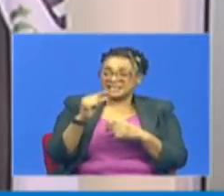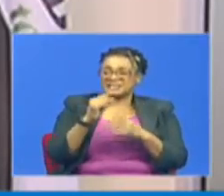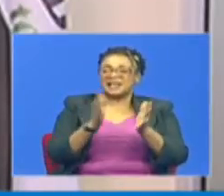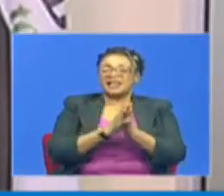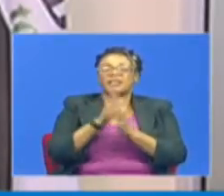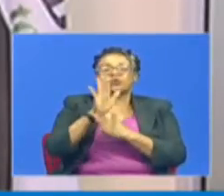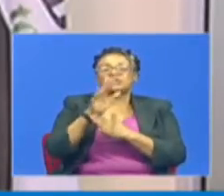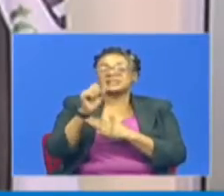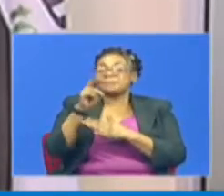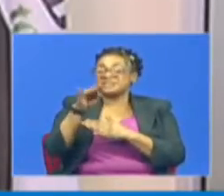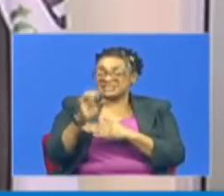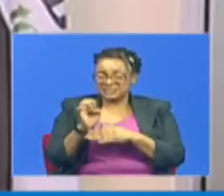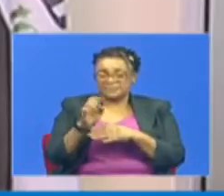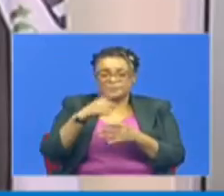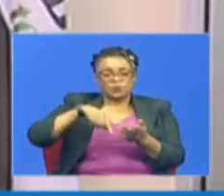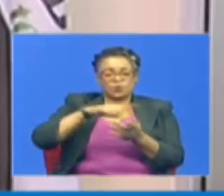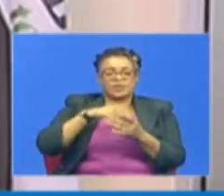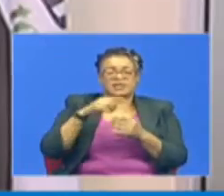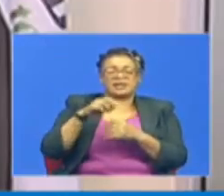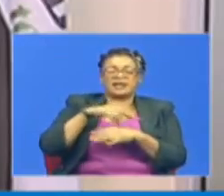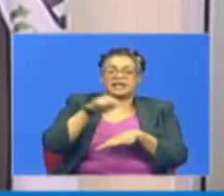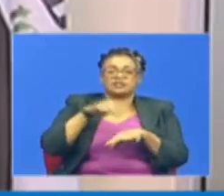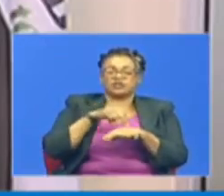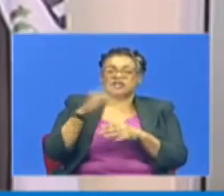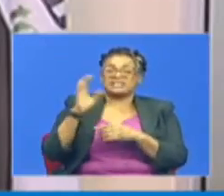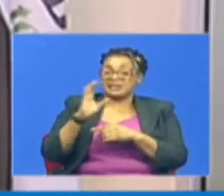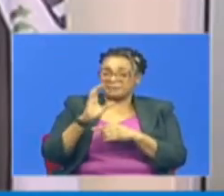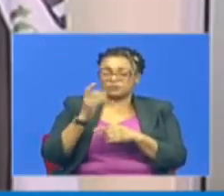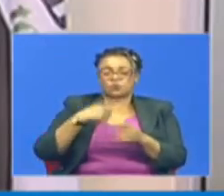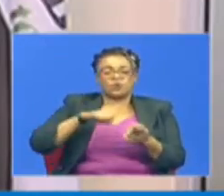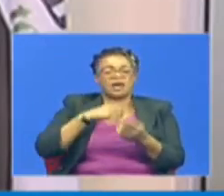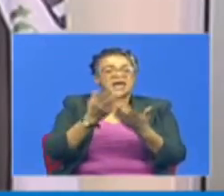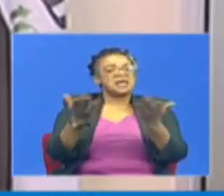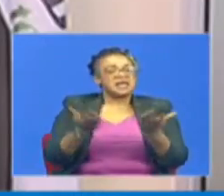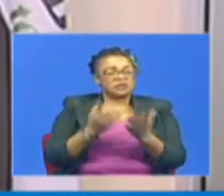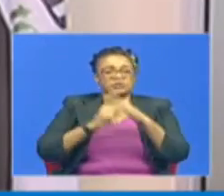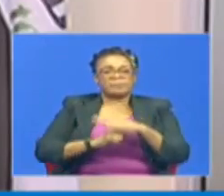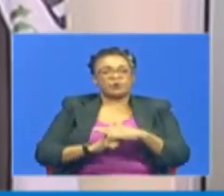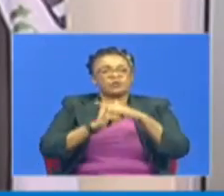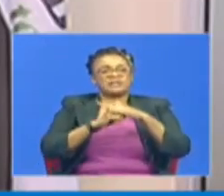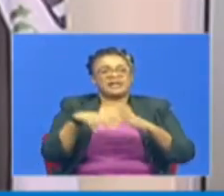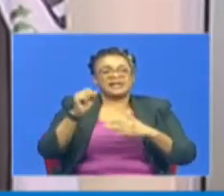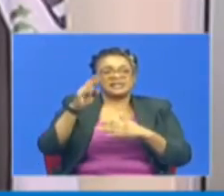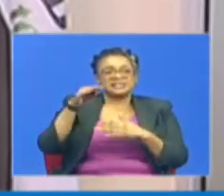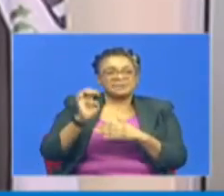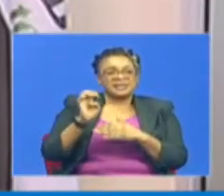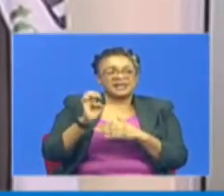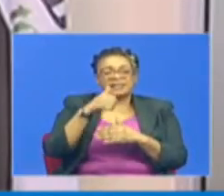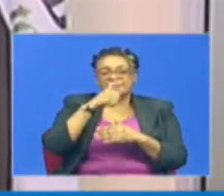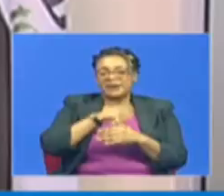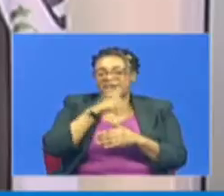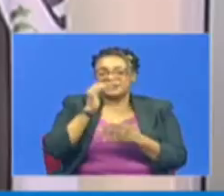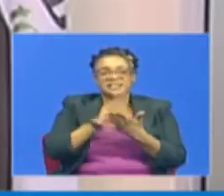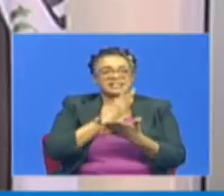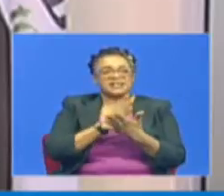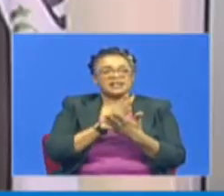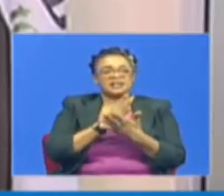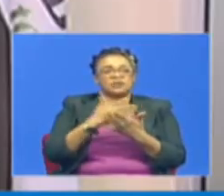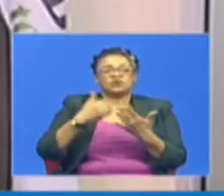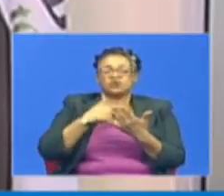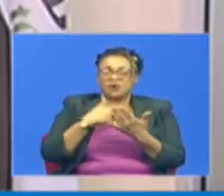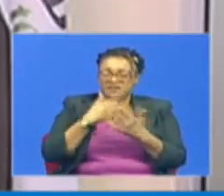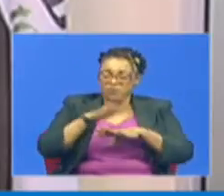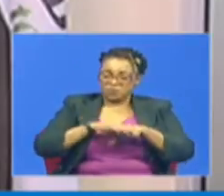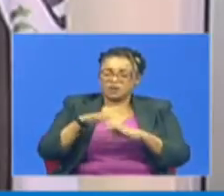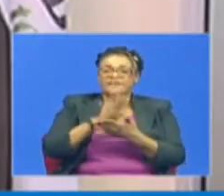We, as the Kenya National Chamber of Commerce, we are here to support the SMEs and the private sector to have a conducive